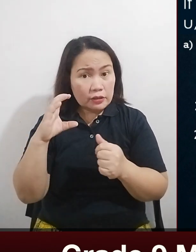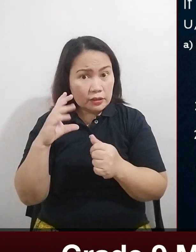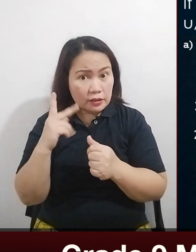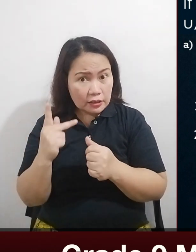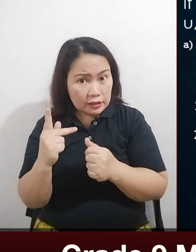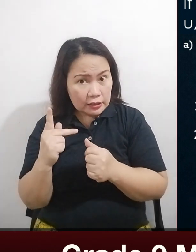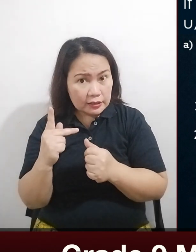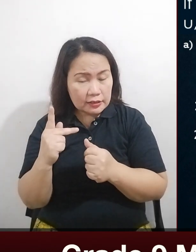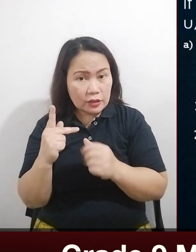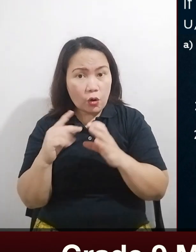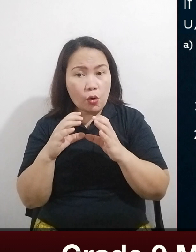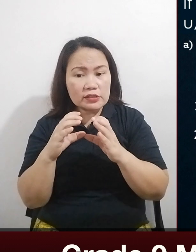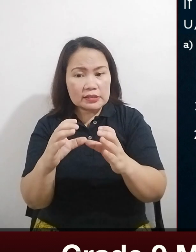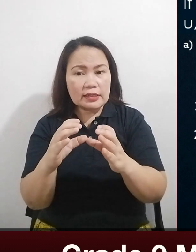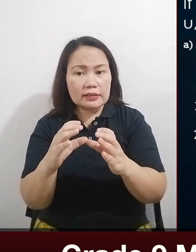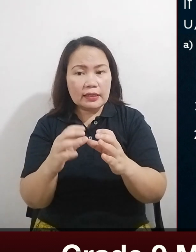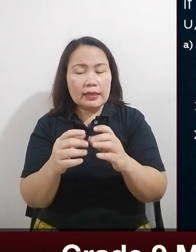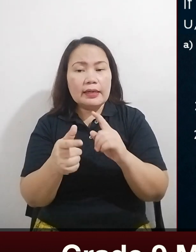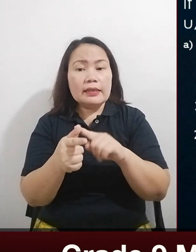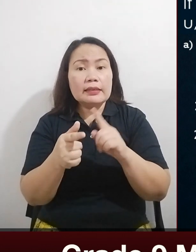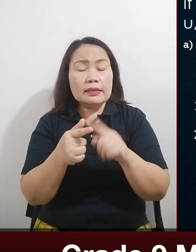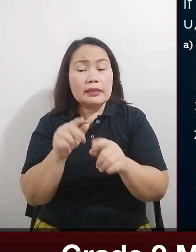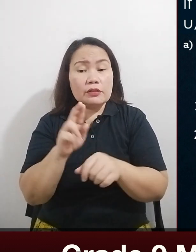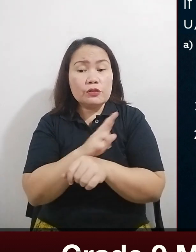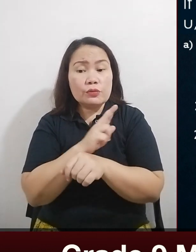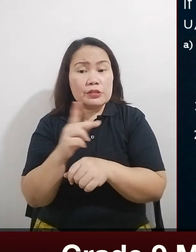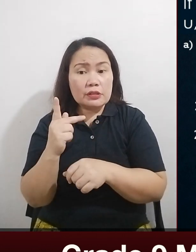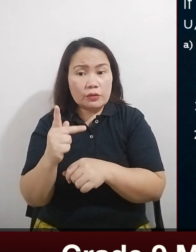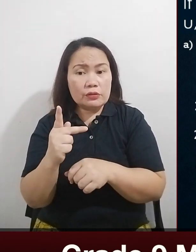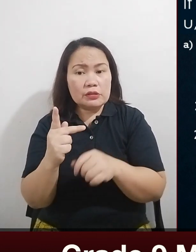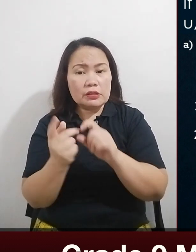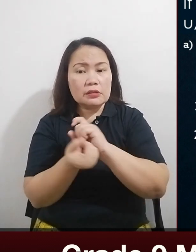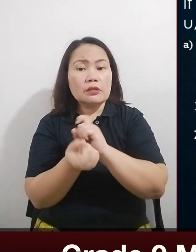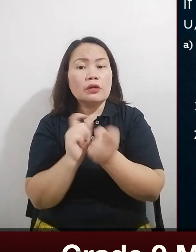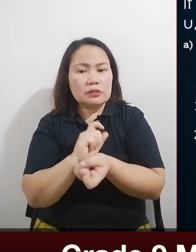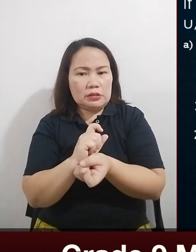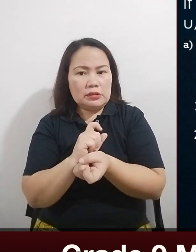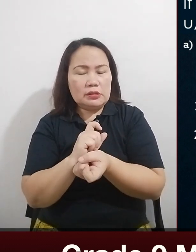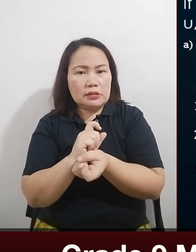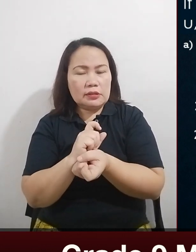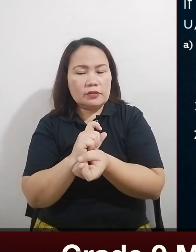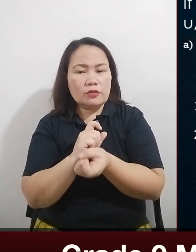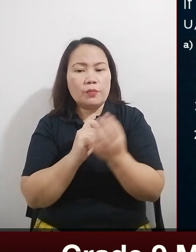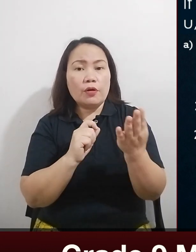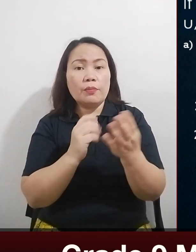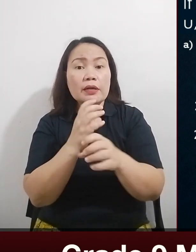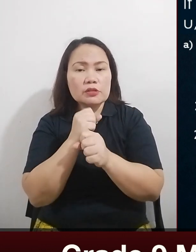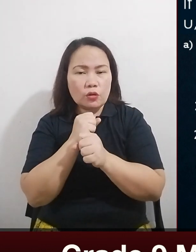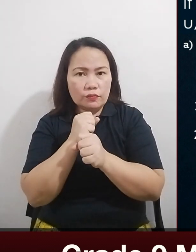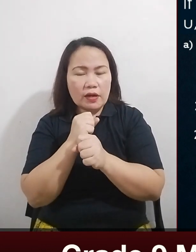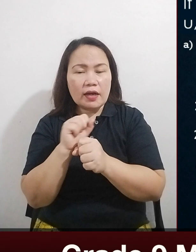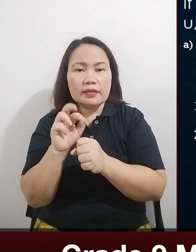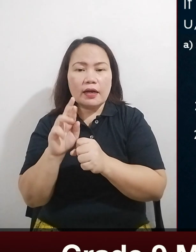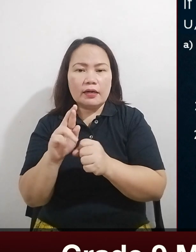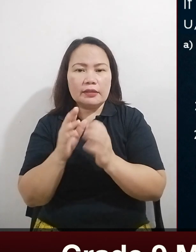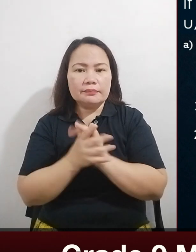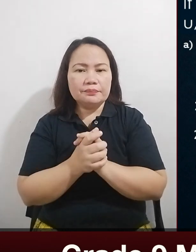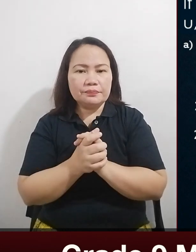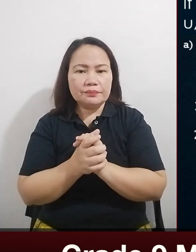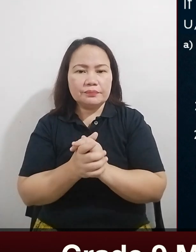then, gamit yung constant, sinubstitute natin yung u saka s natin para makuha yung r.